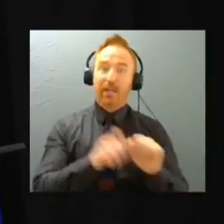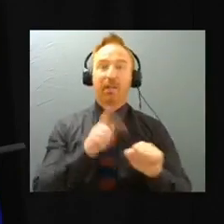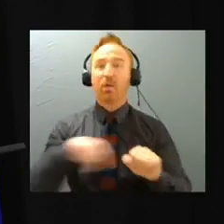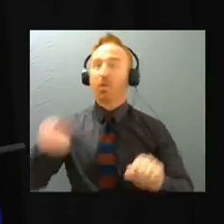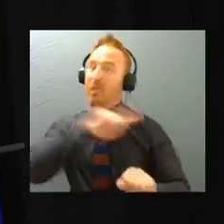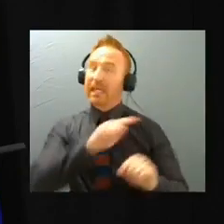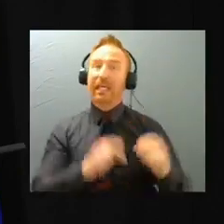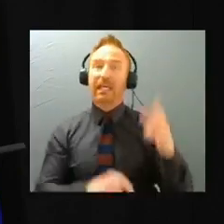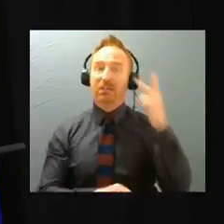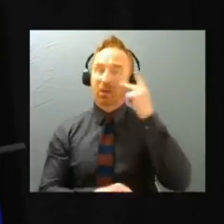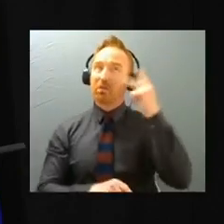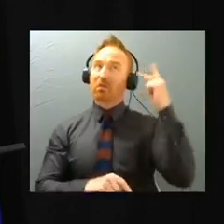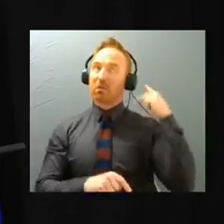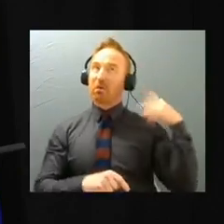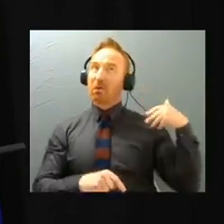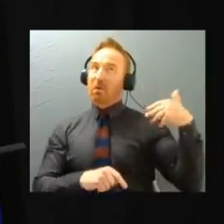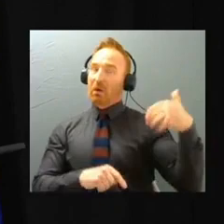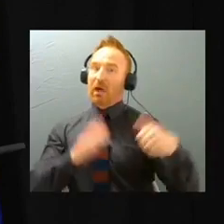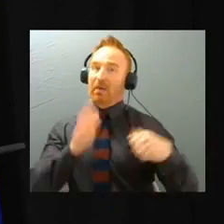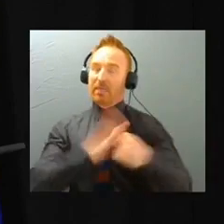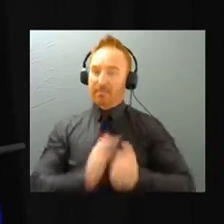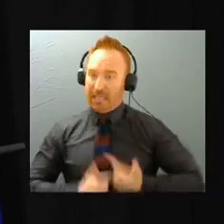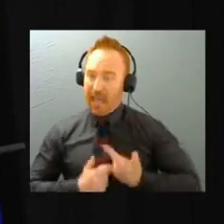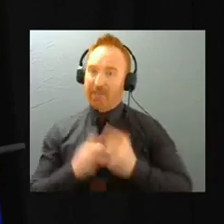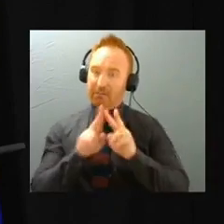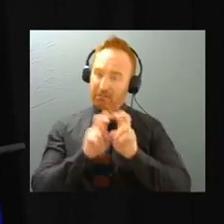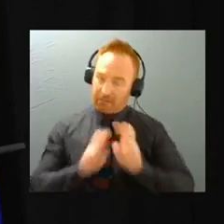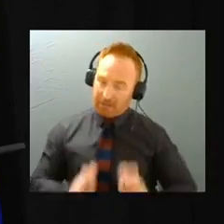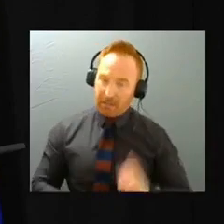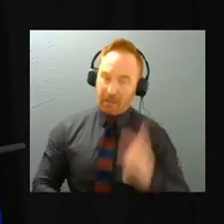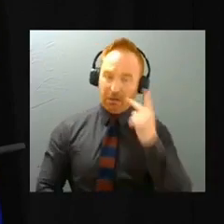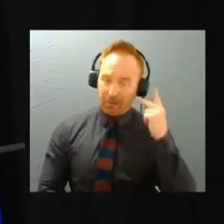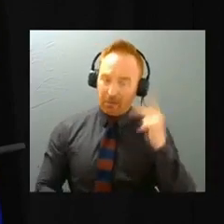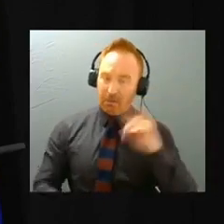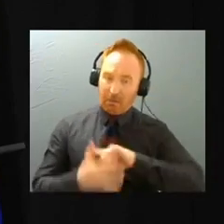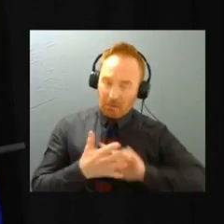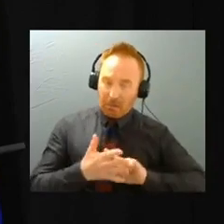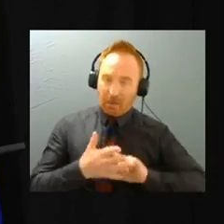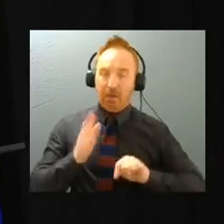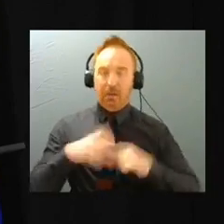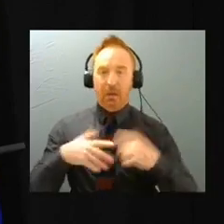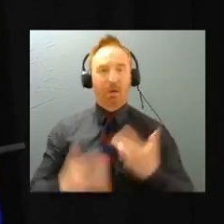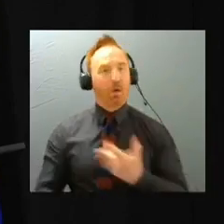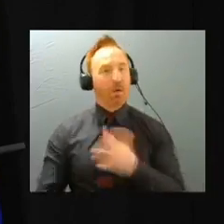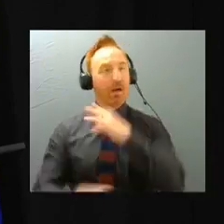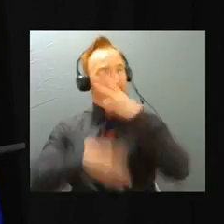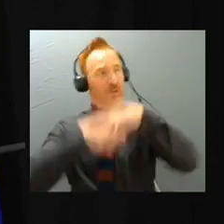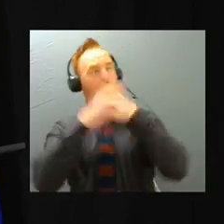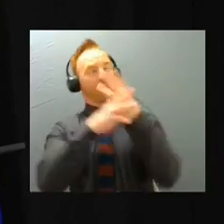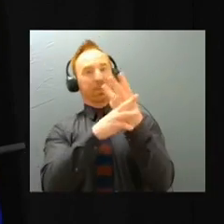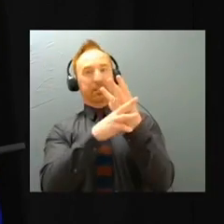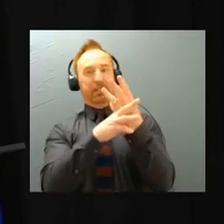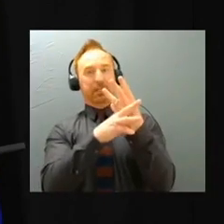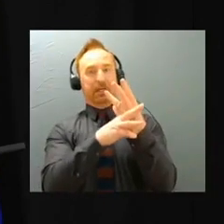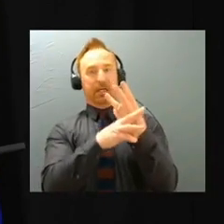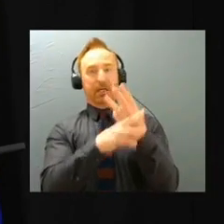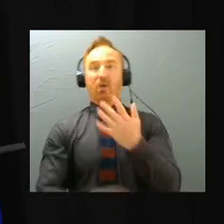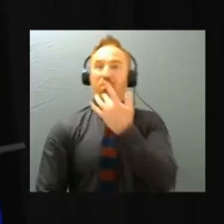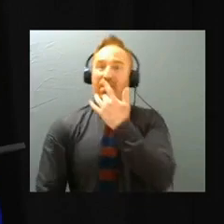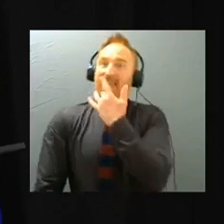our place in the world. We are extremely lucky and fortunate to live here in